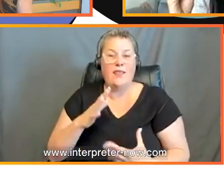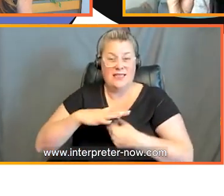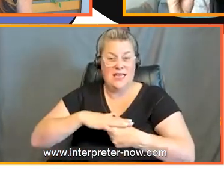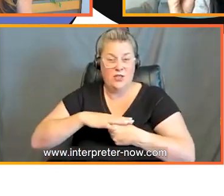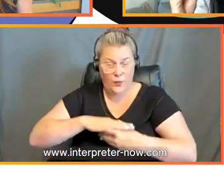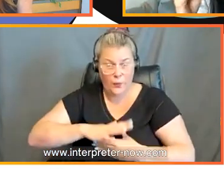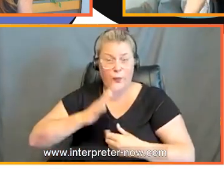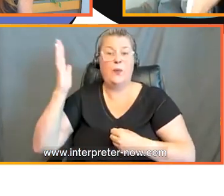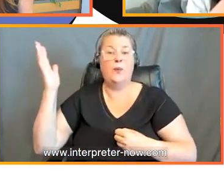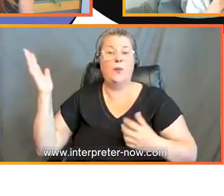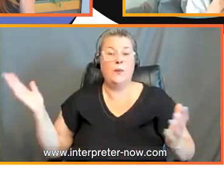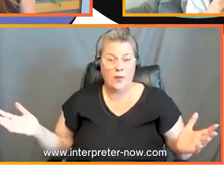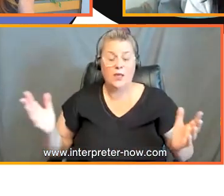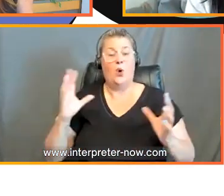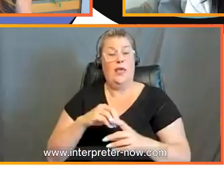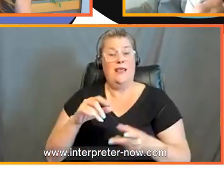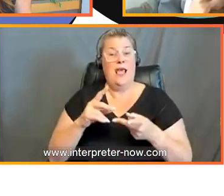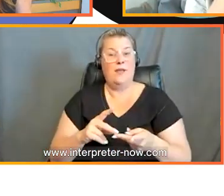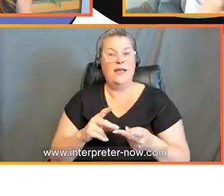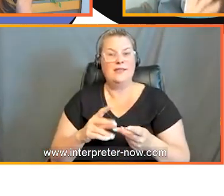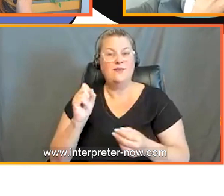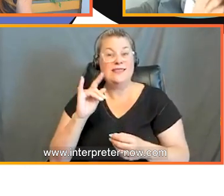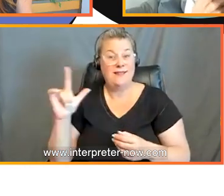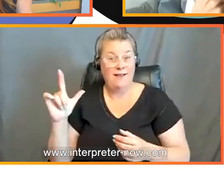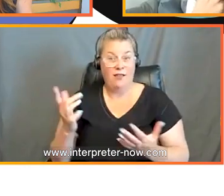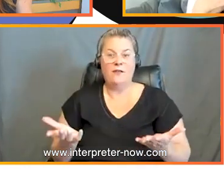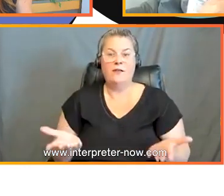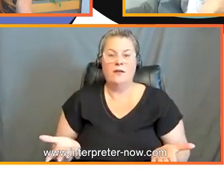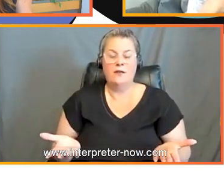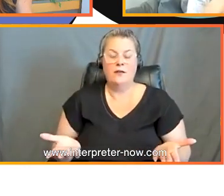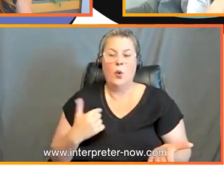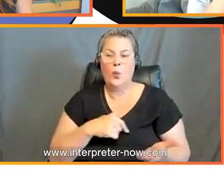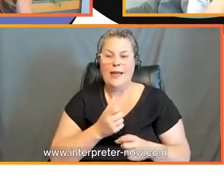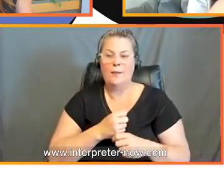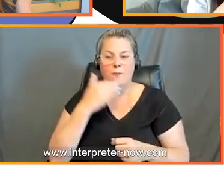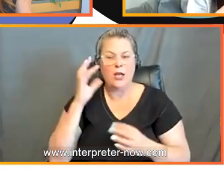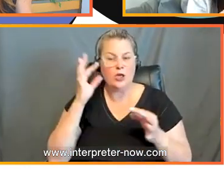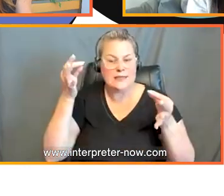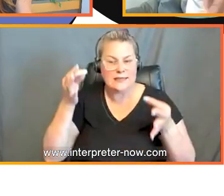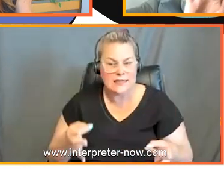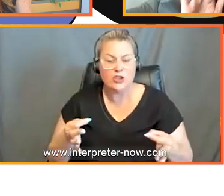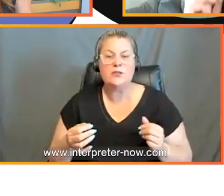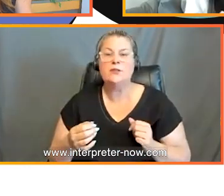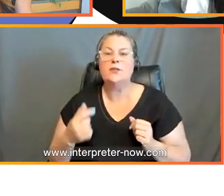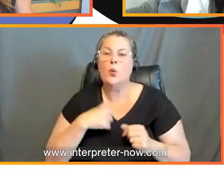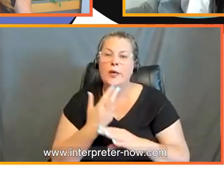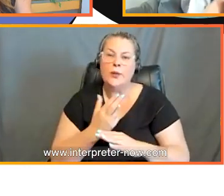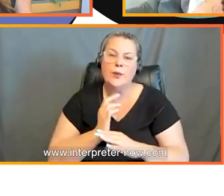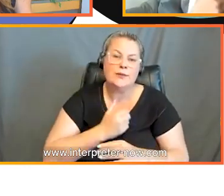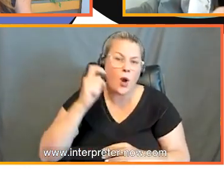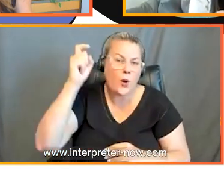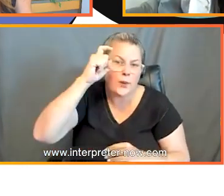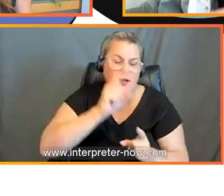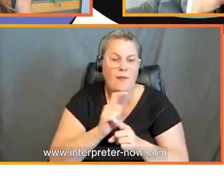of stillness, we can make better decisions. We can use our wisdom as an anchor in everything that we do,